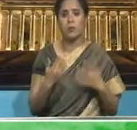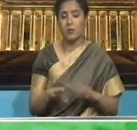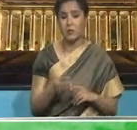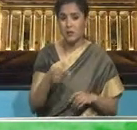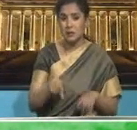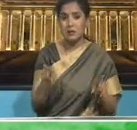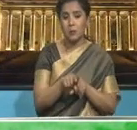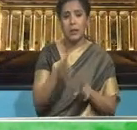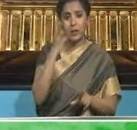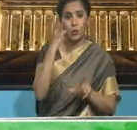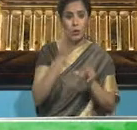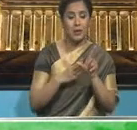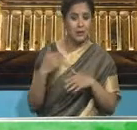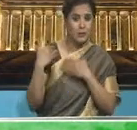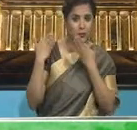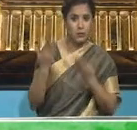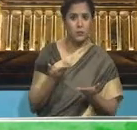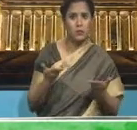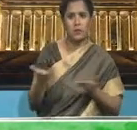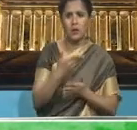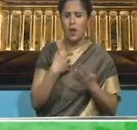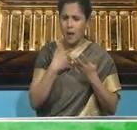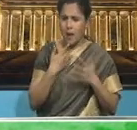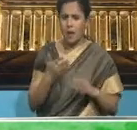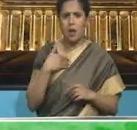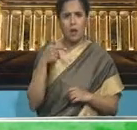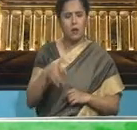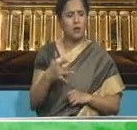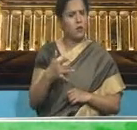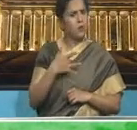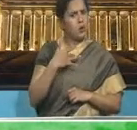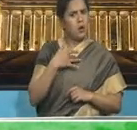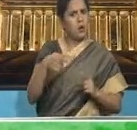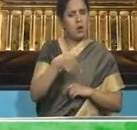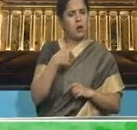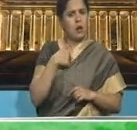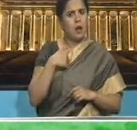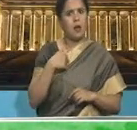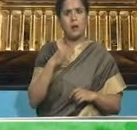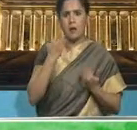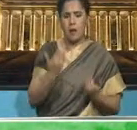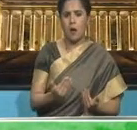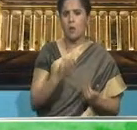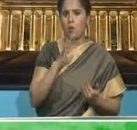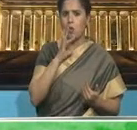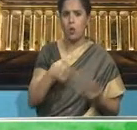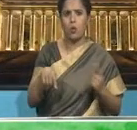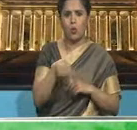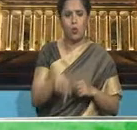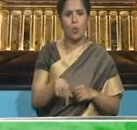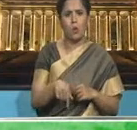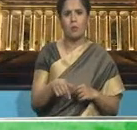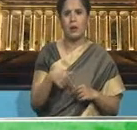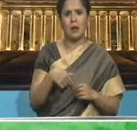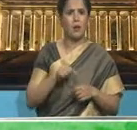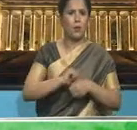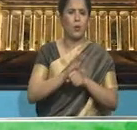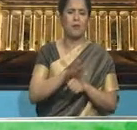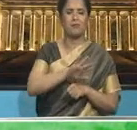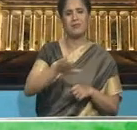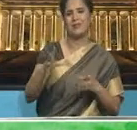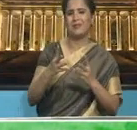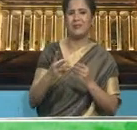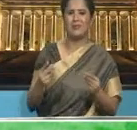these 3 years, whenever we have felt that we have finally put the virus behind,